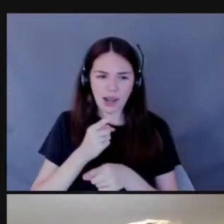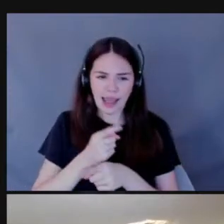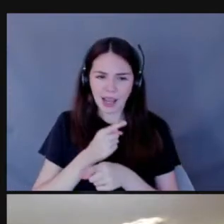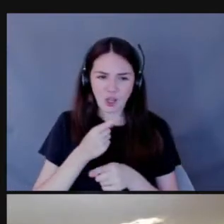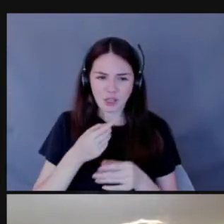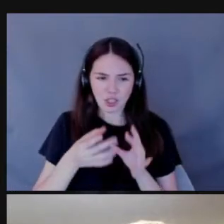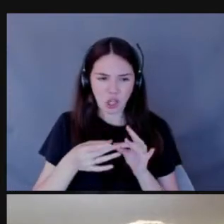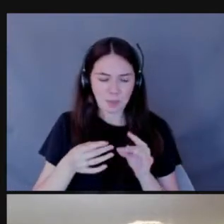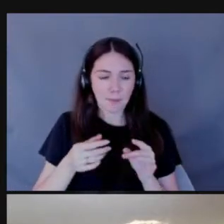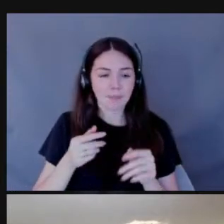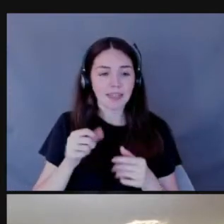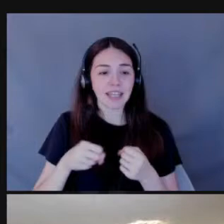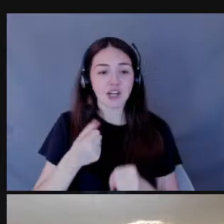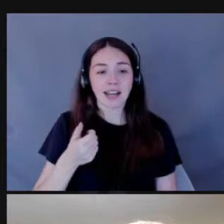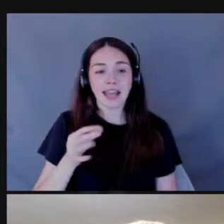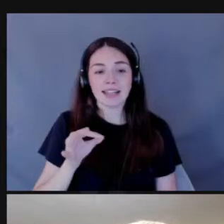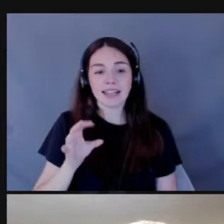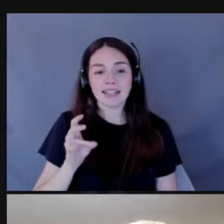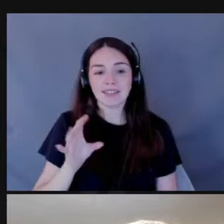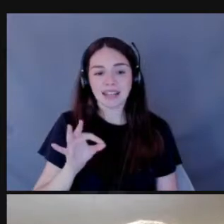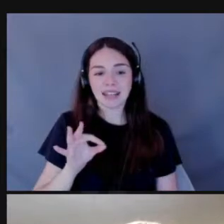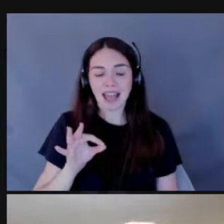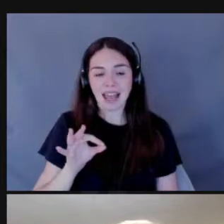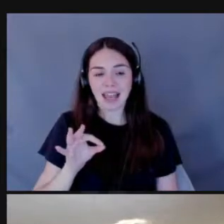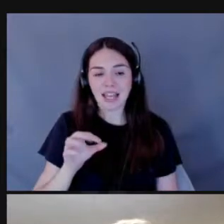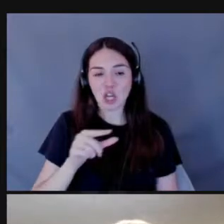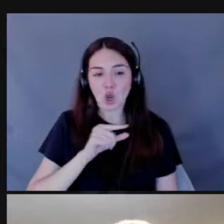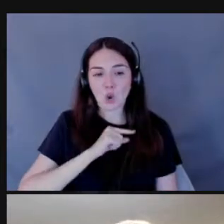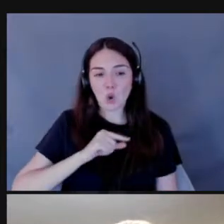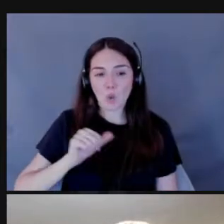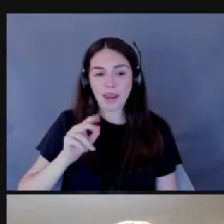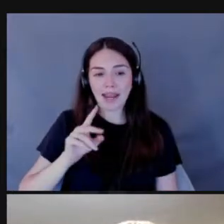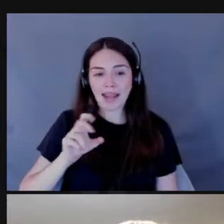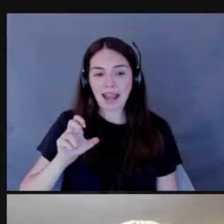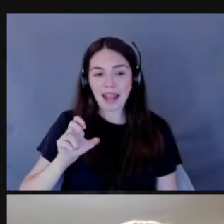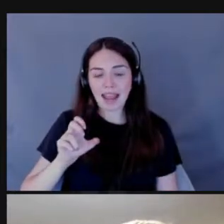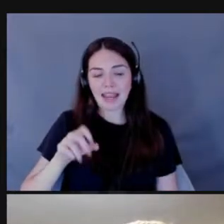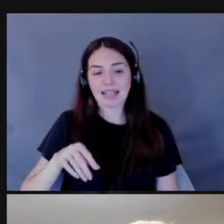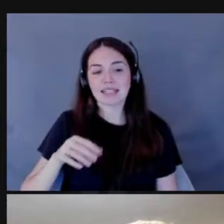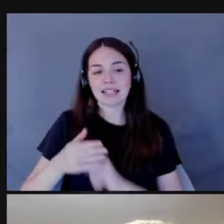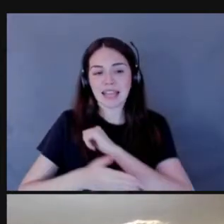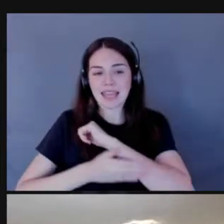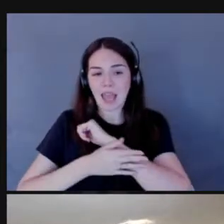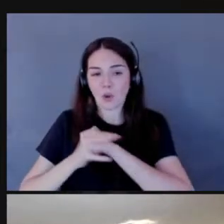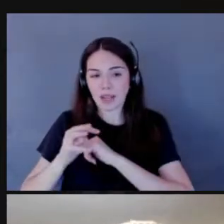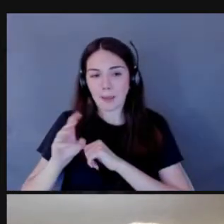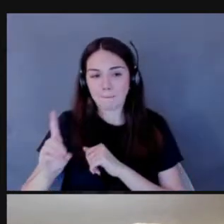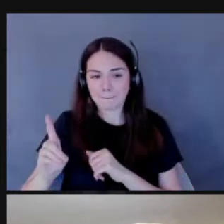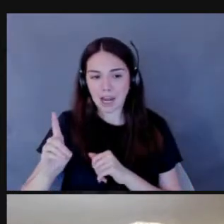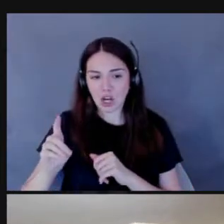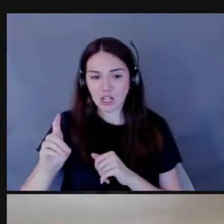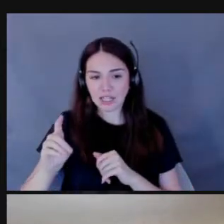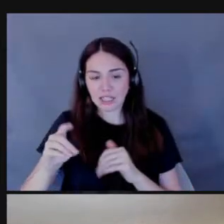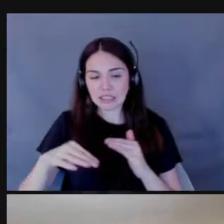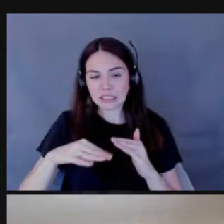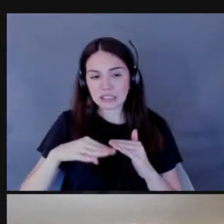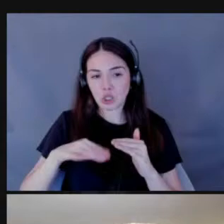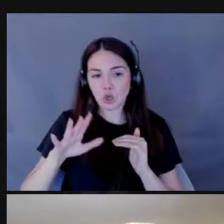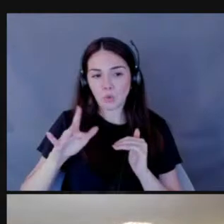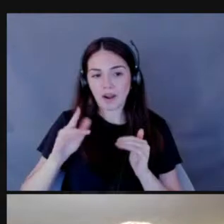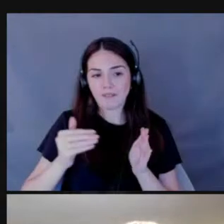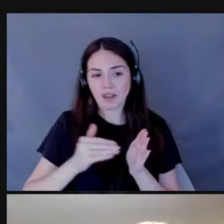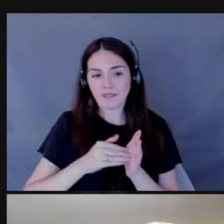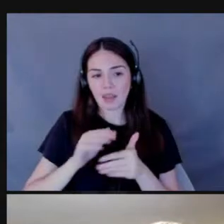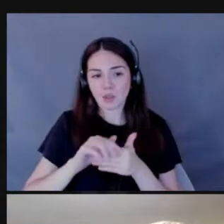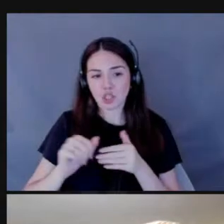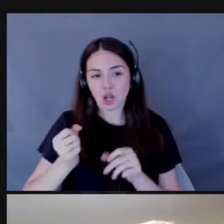In 1979, the per capita income in Queen Anne's County, Maryland, which is where Kent Island is, was just shy of $25,000 per